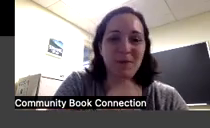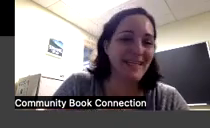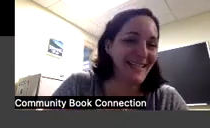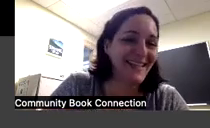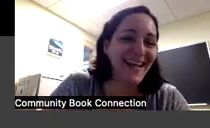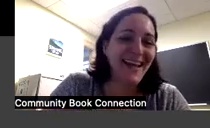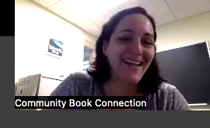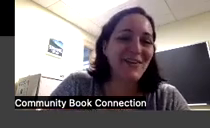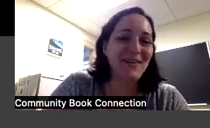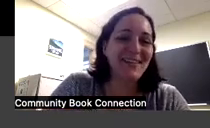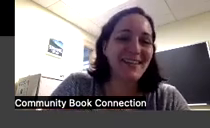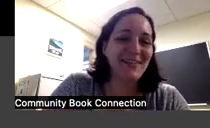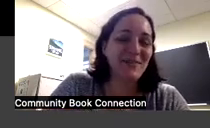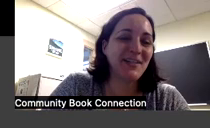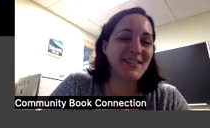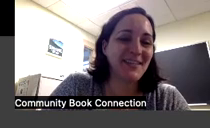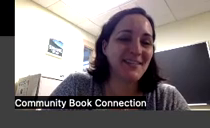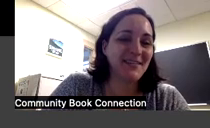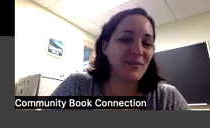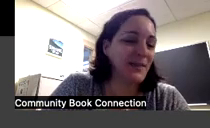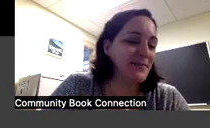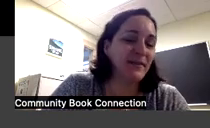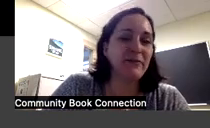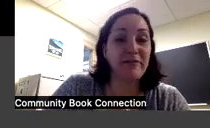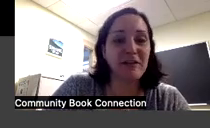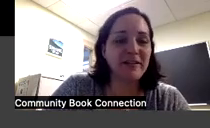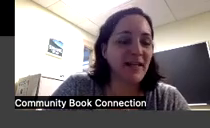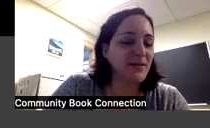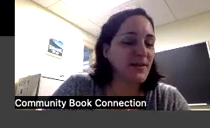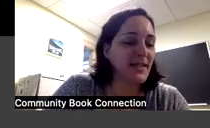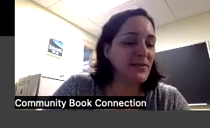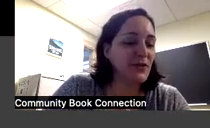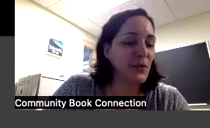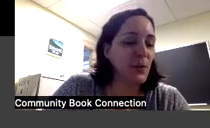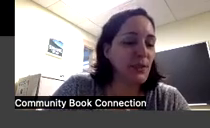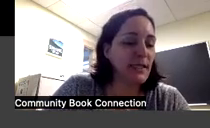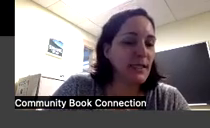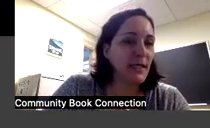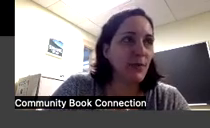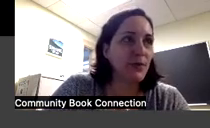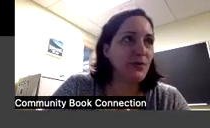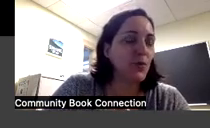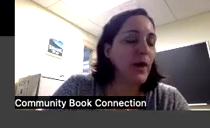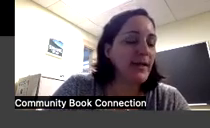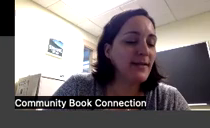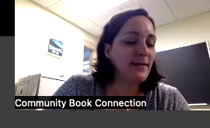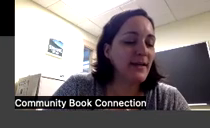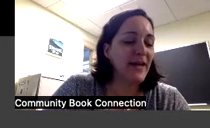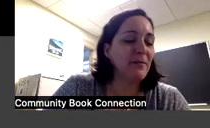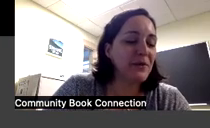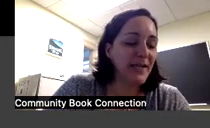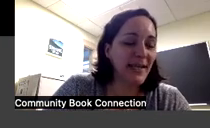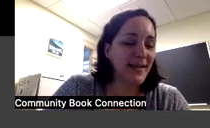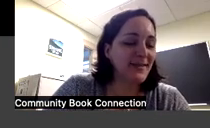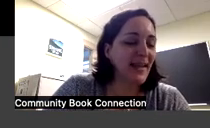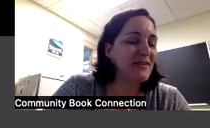I hope. So basically what I'm trying to say is that these organisms live for a very long time. So they tend to only reproduce 1 out